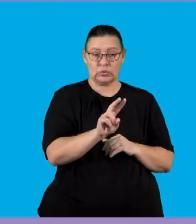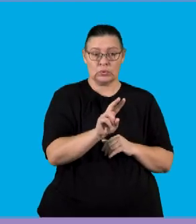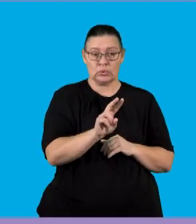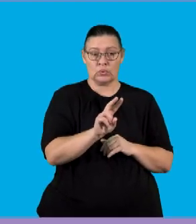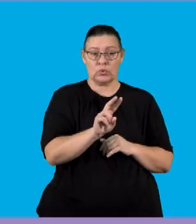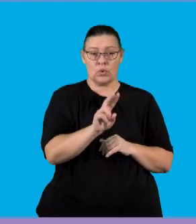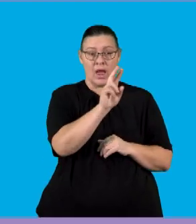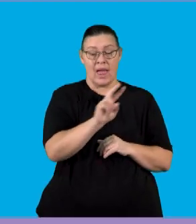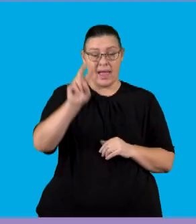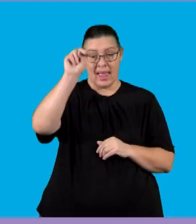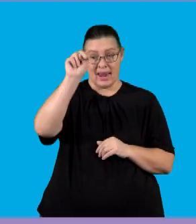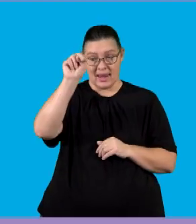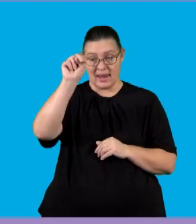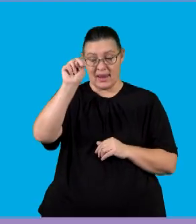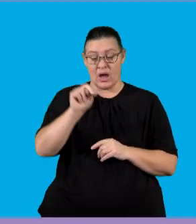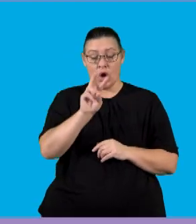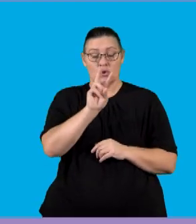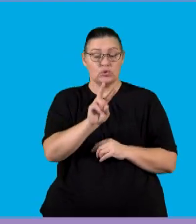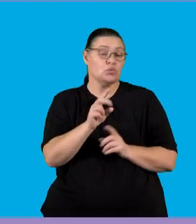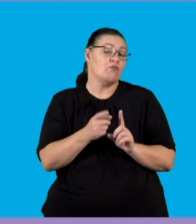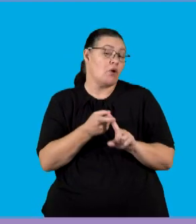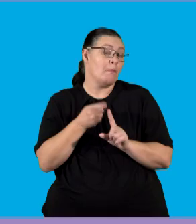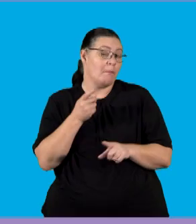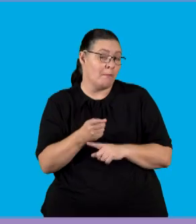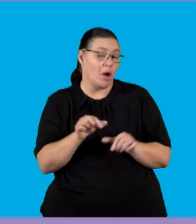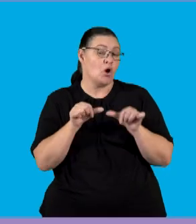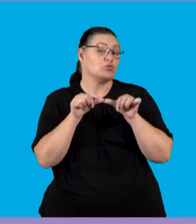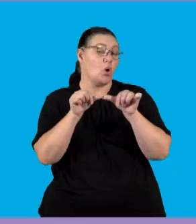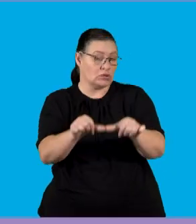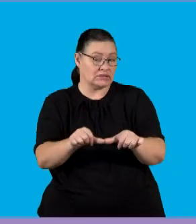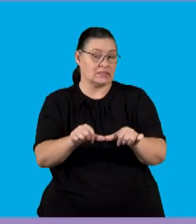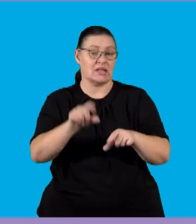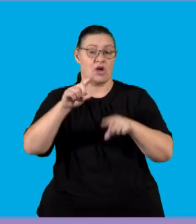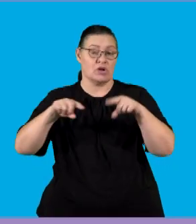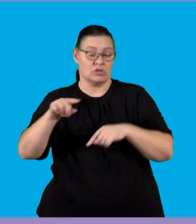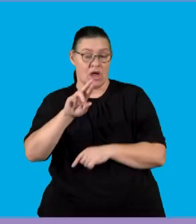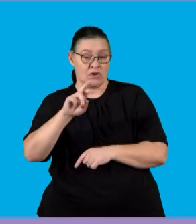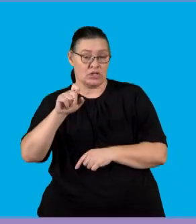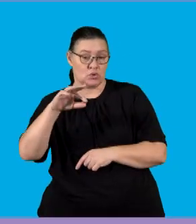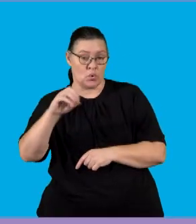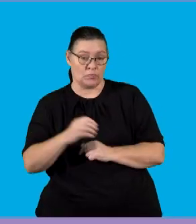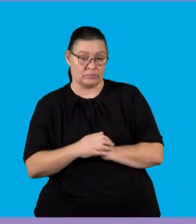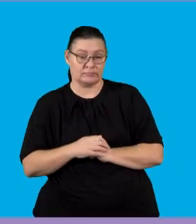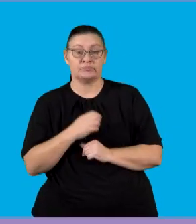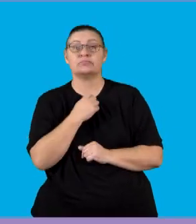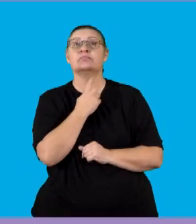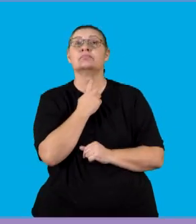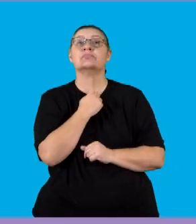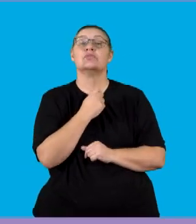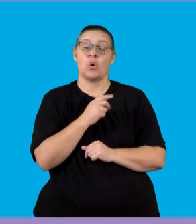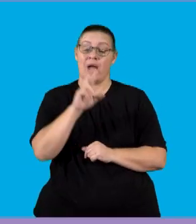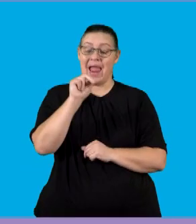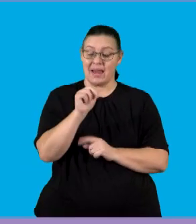exponent n, and remember that 2 comes from our constant ratio. Then we are going to,